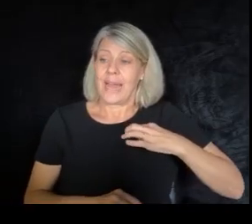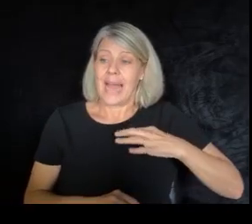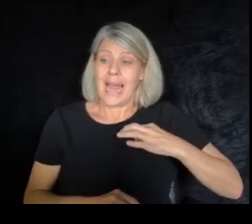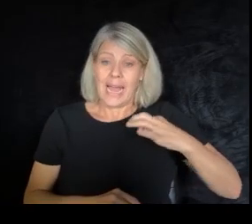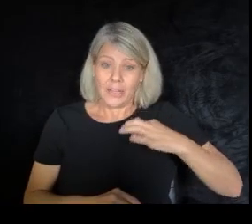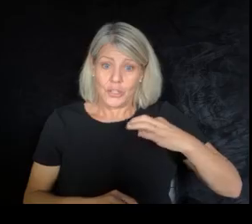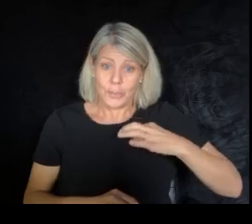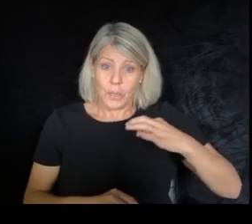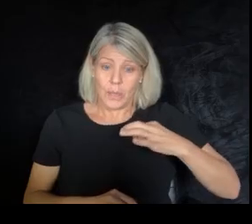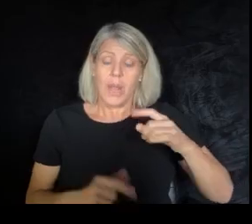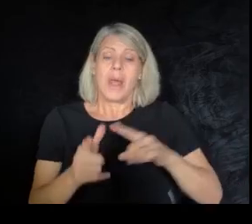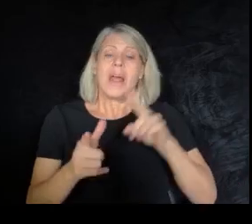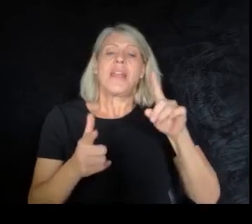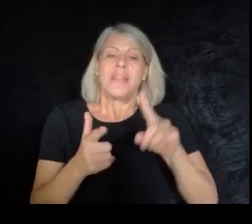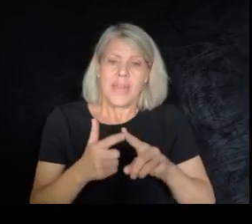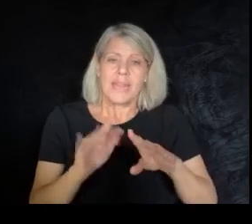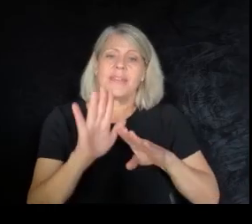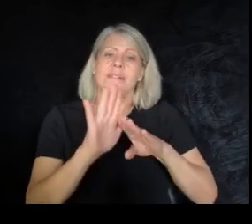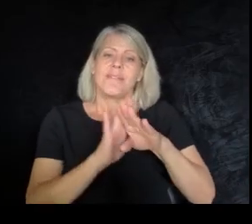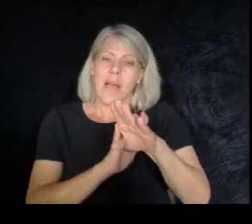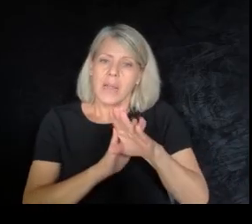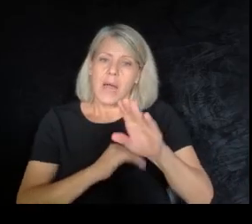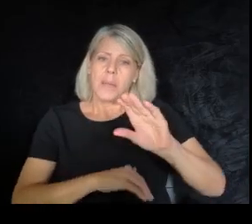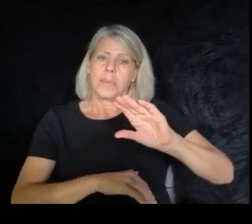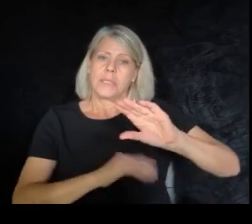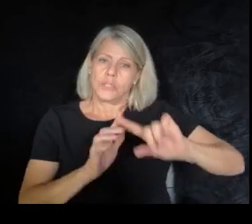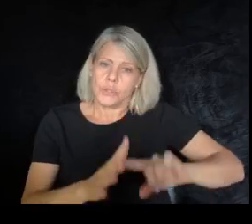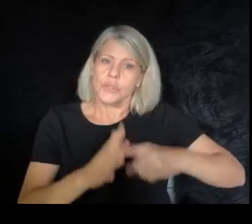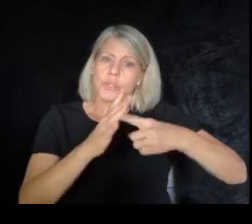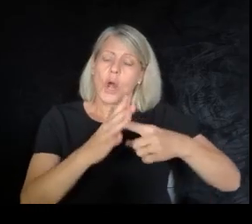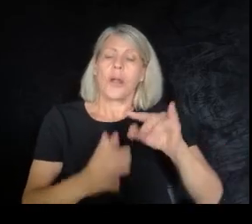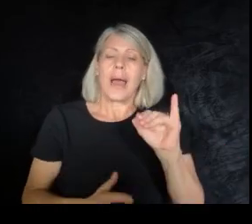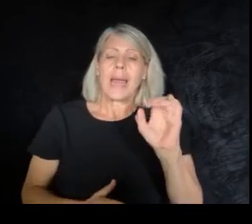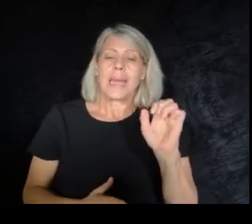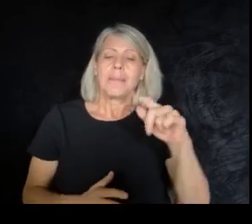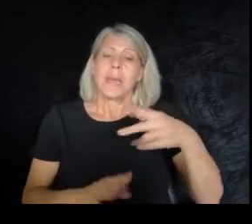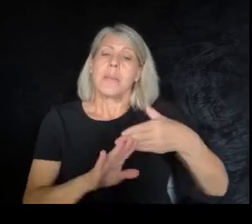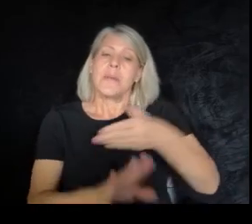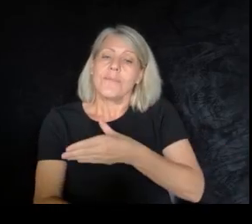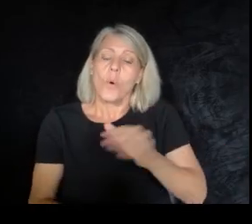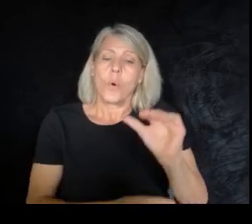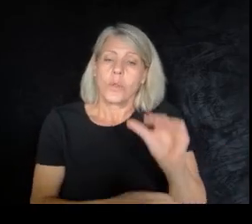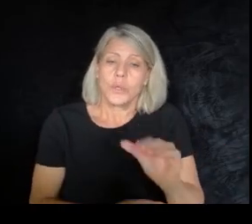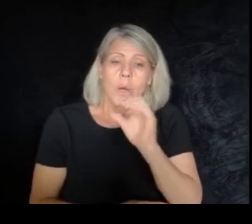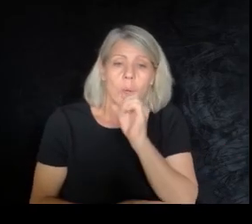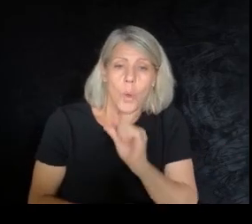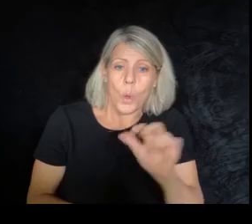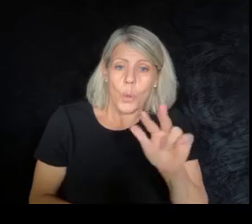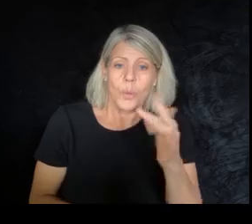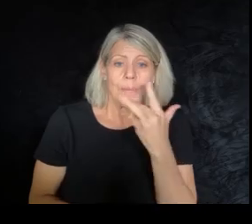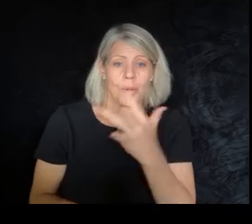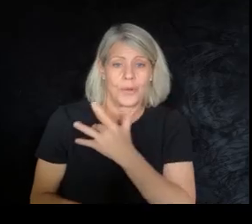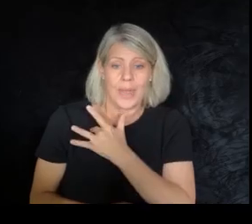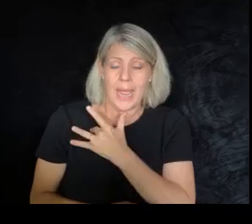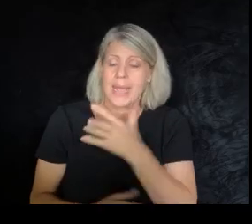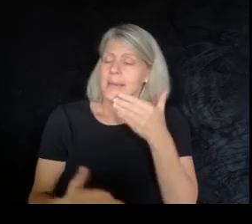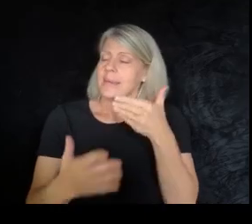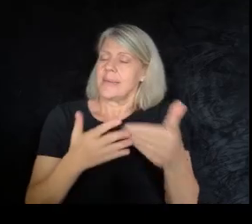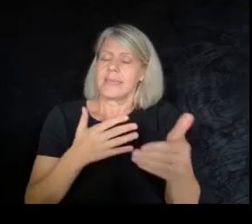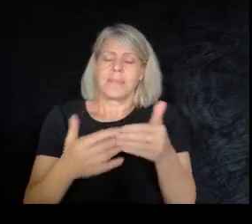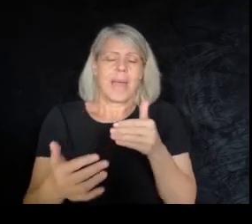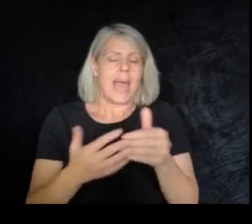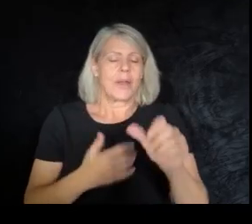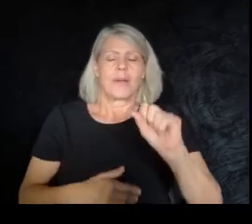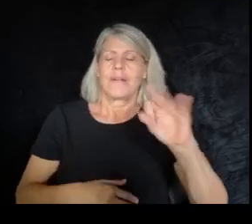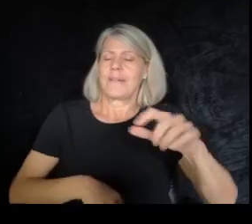An IEP is developed and implemented by the child's third birthday, even if the timeline for conducting